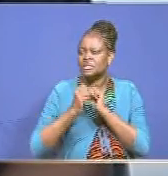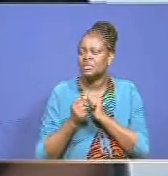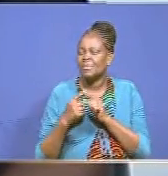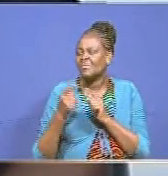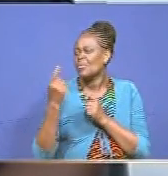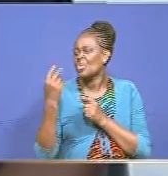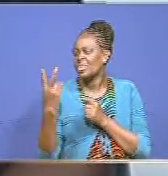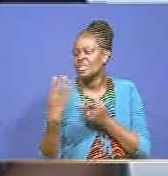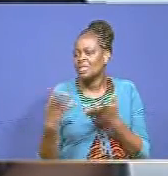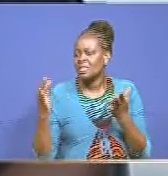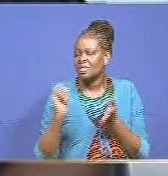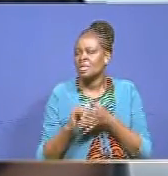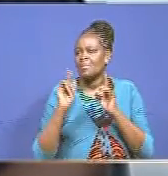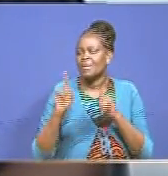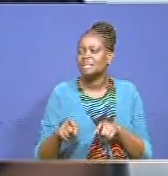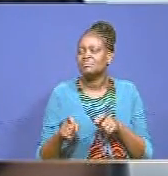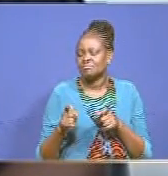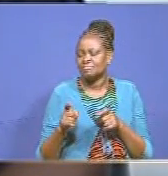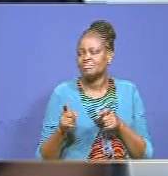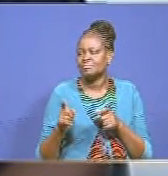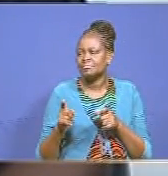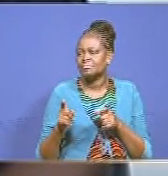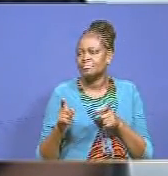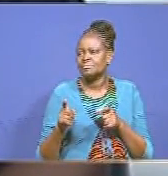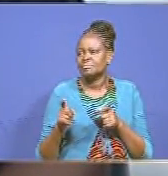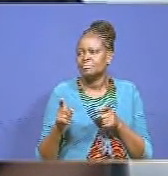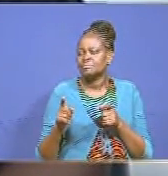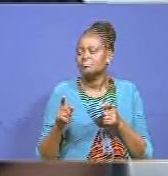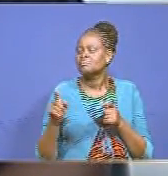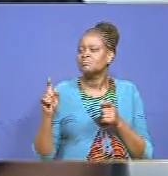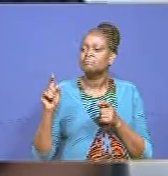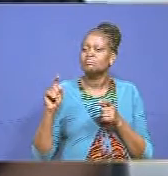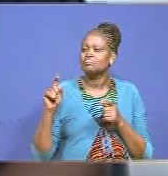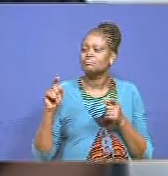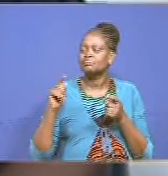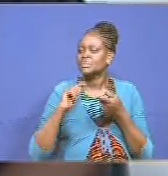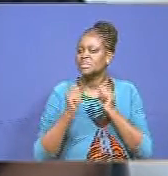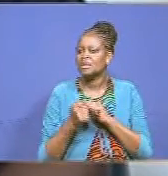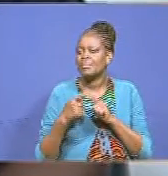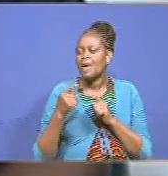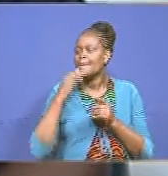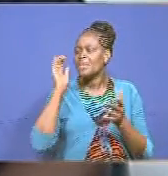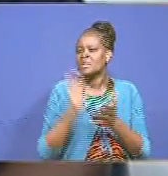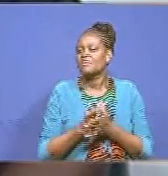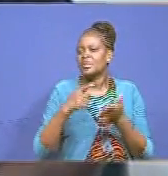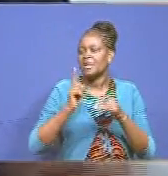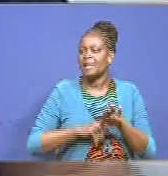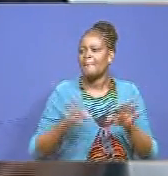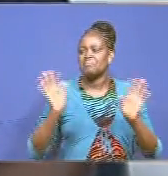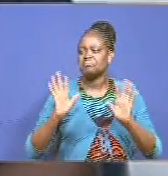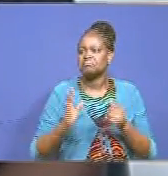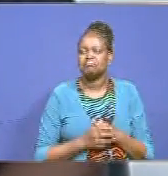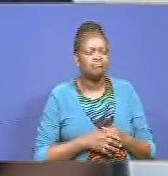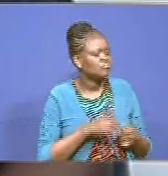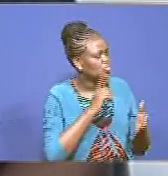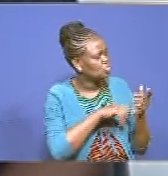two things that need to be actually to have a referendum, uh-huh, but I believe it's not the right time. Uh-huh. Well, what is it that